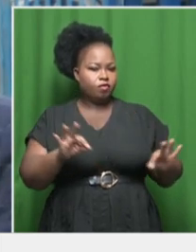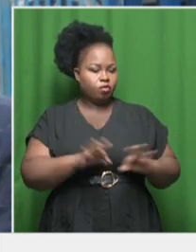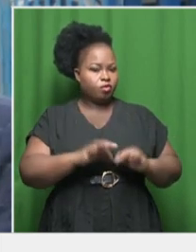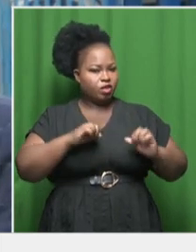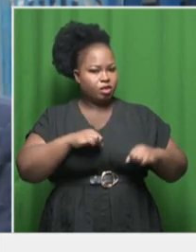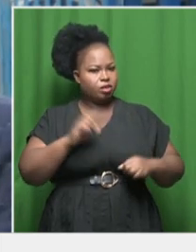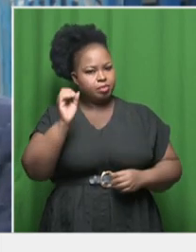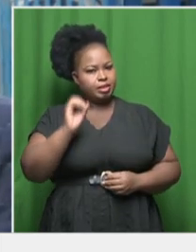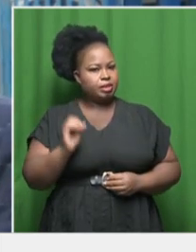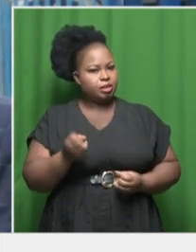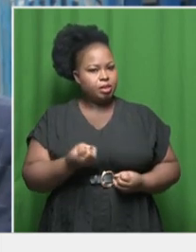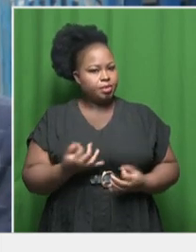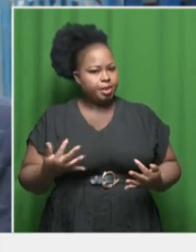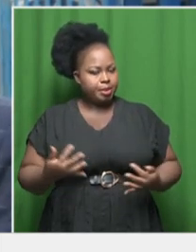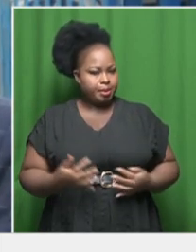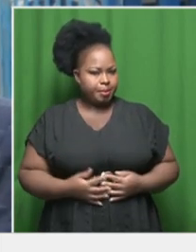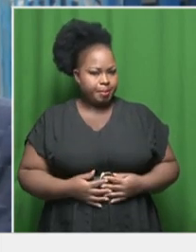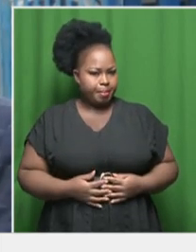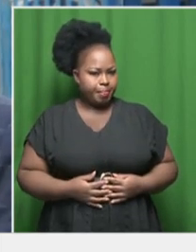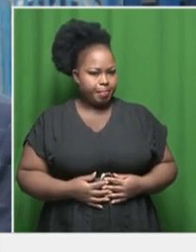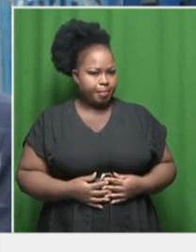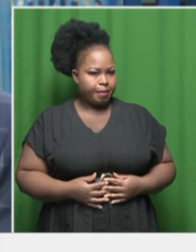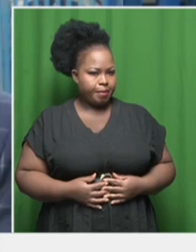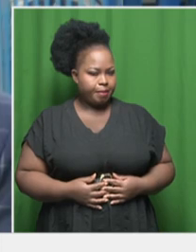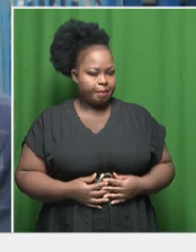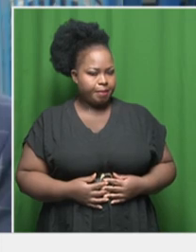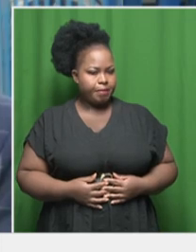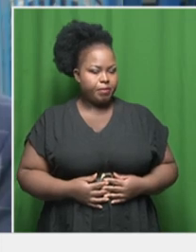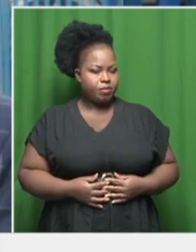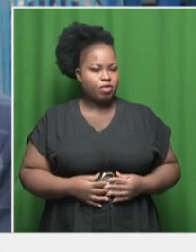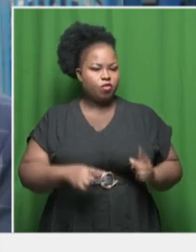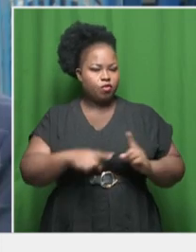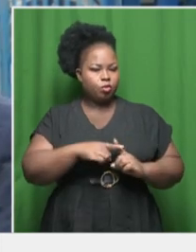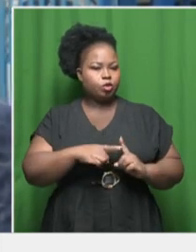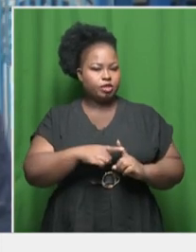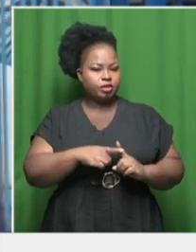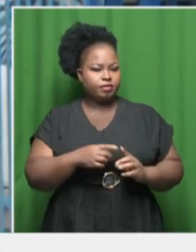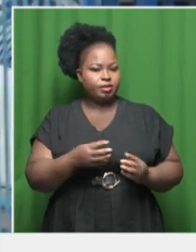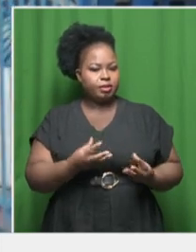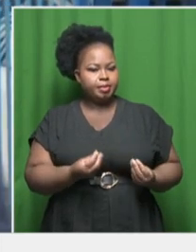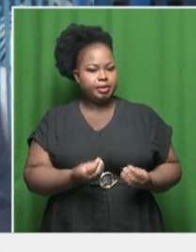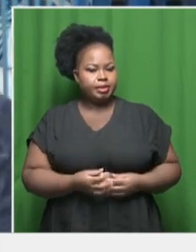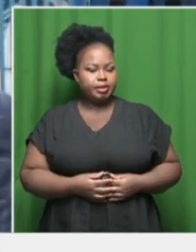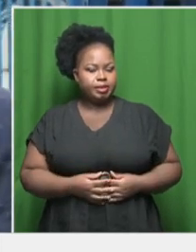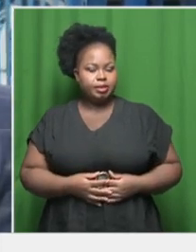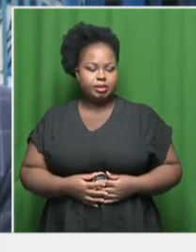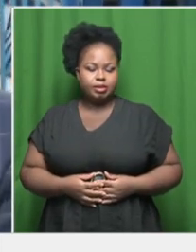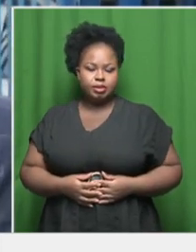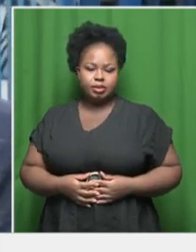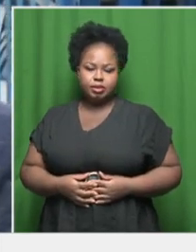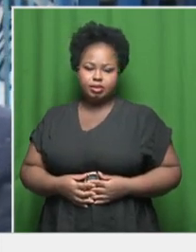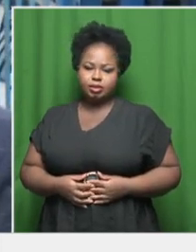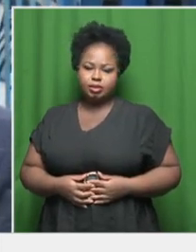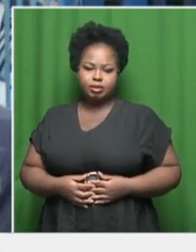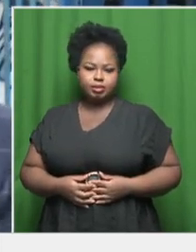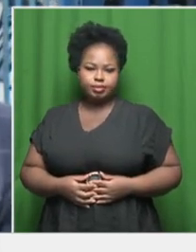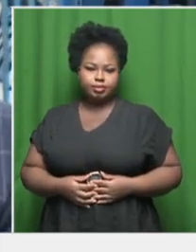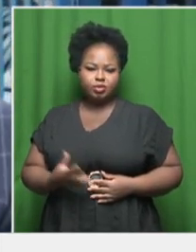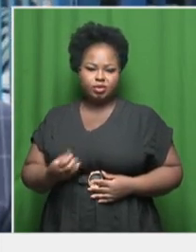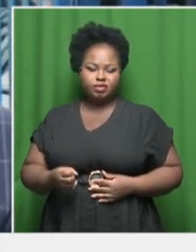of percentages, came back with, positive numbers. Yes,